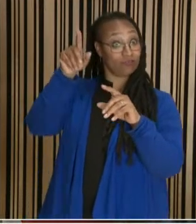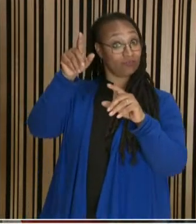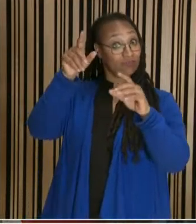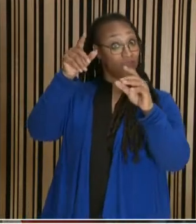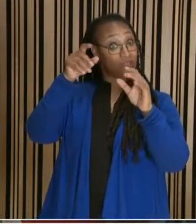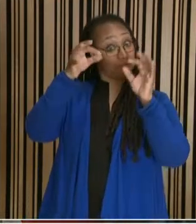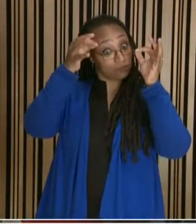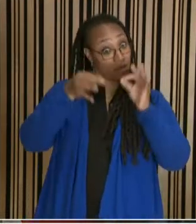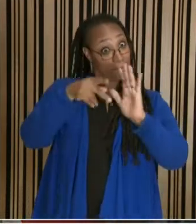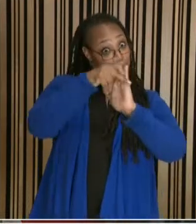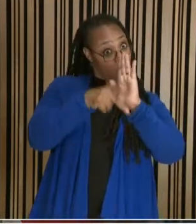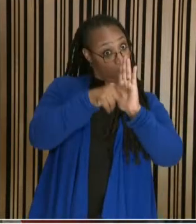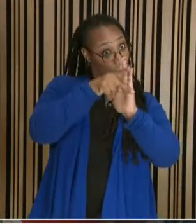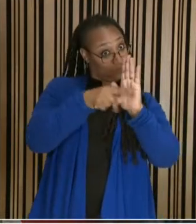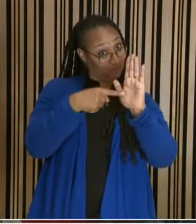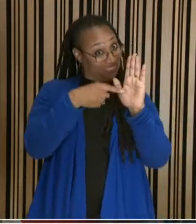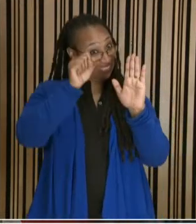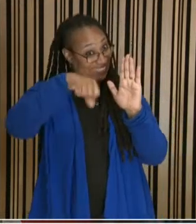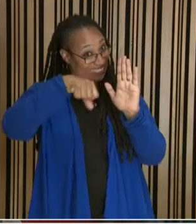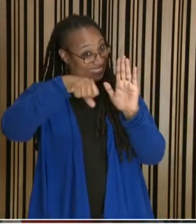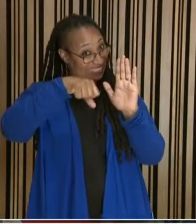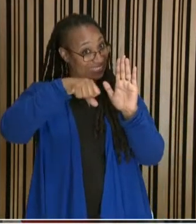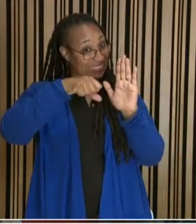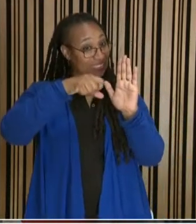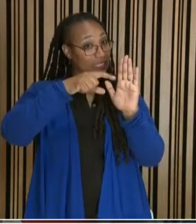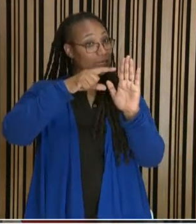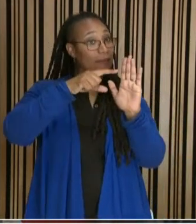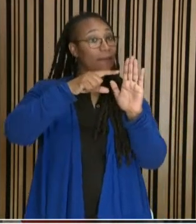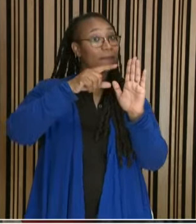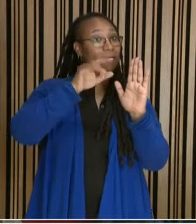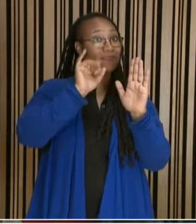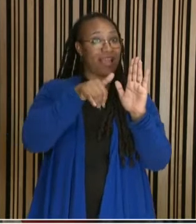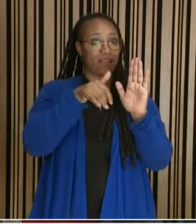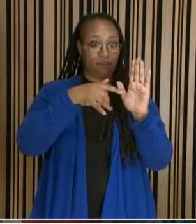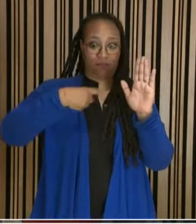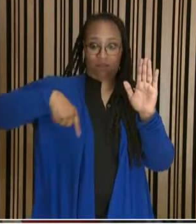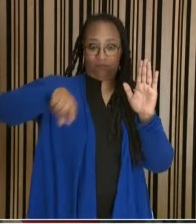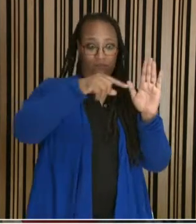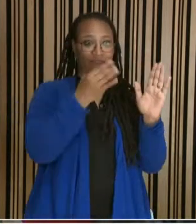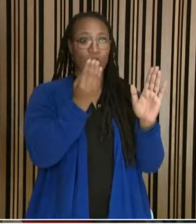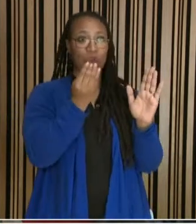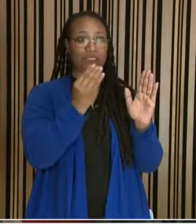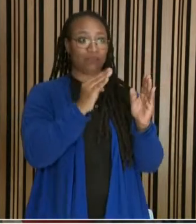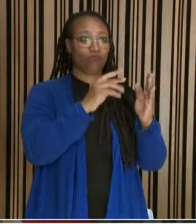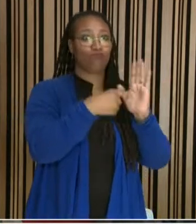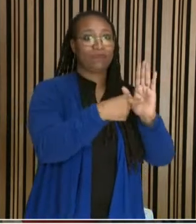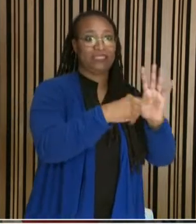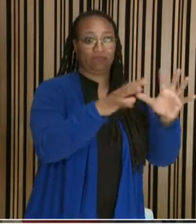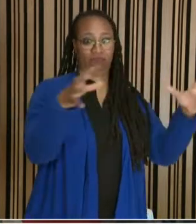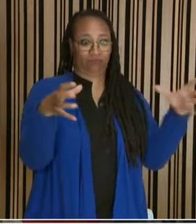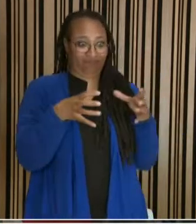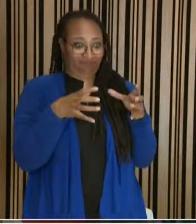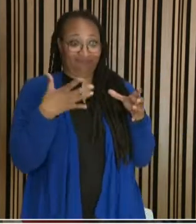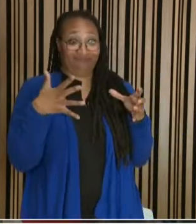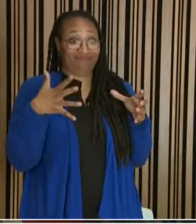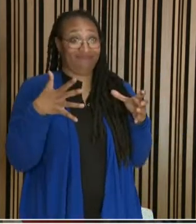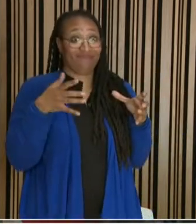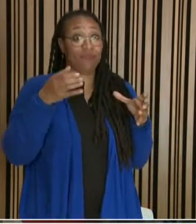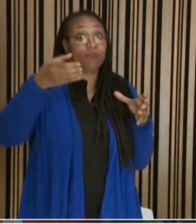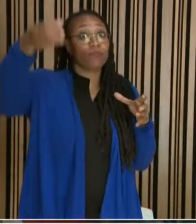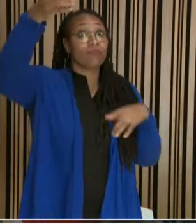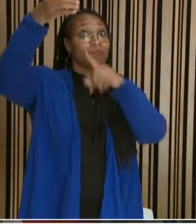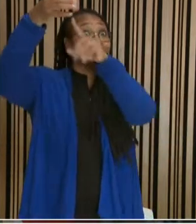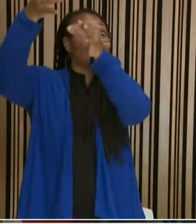believe that work remains among the 14 of us. Okay, so you aren't planning the rest of this fiscal year, or even